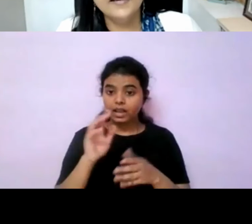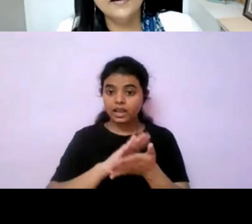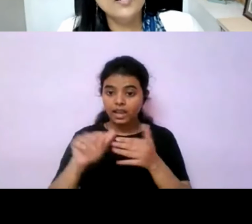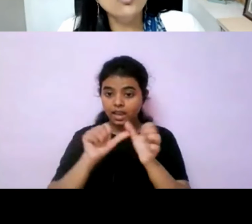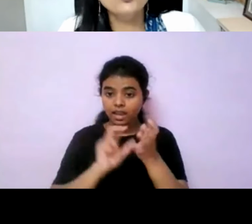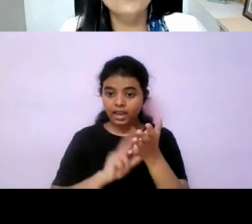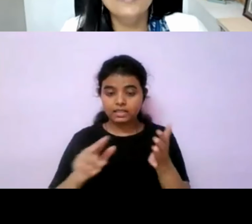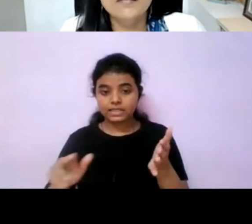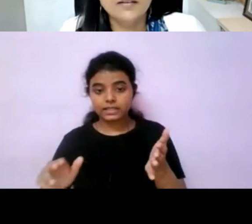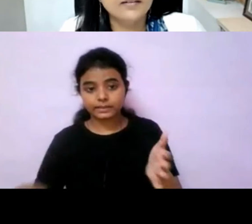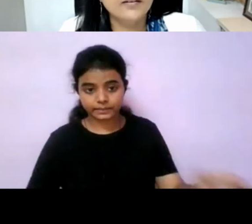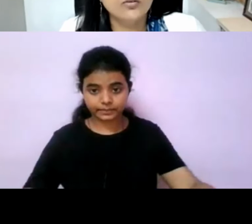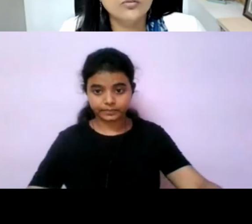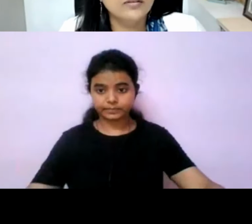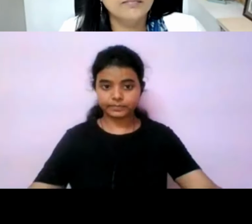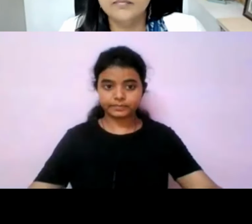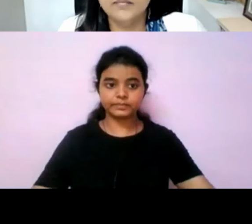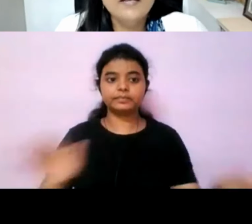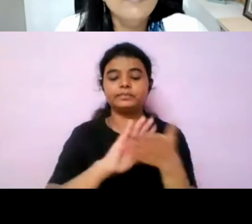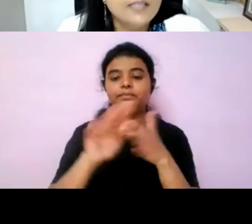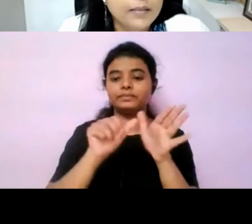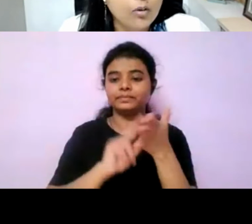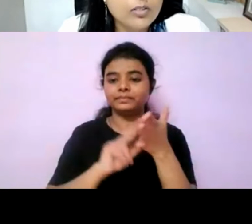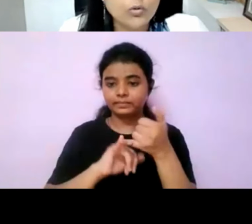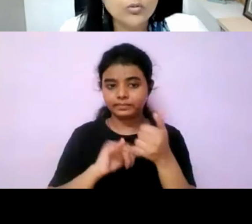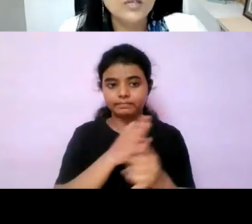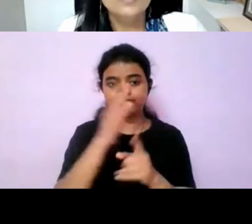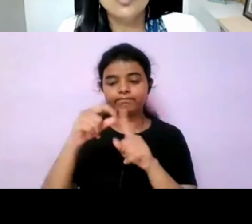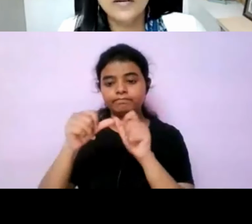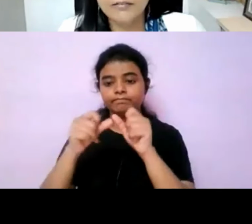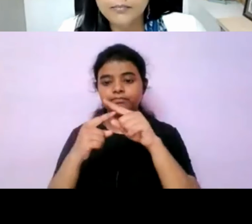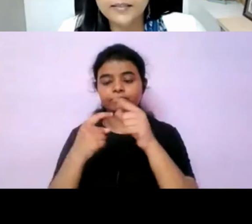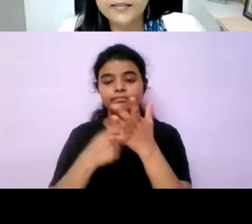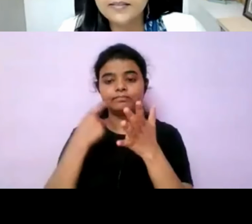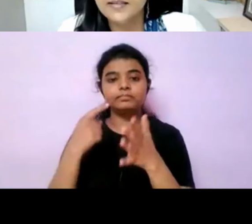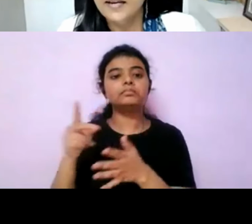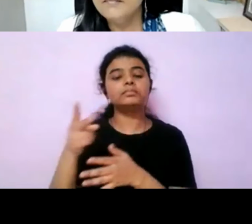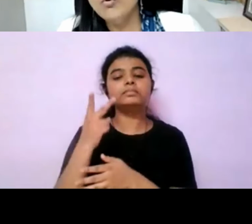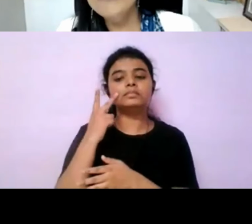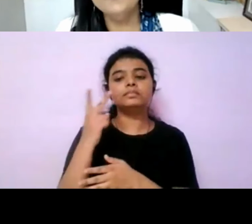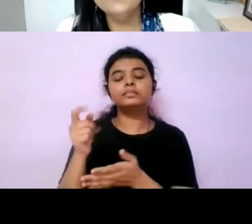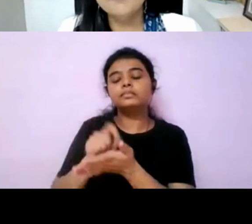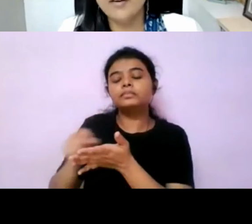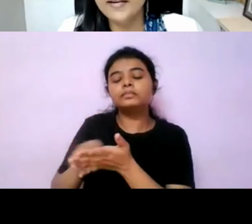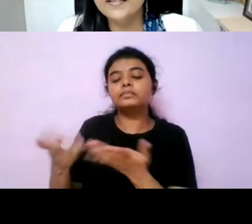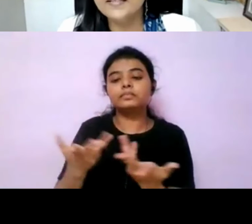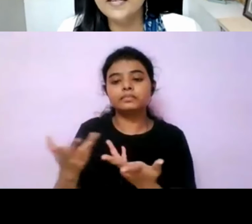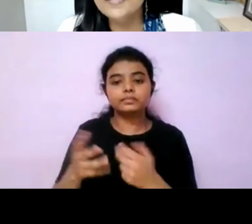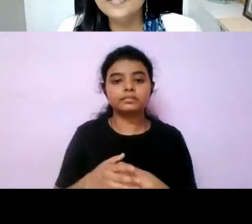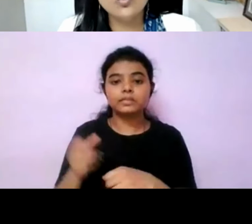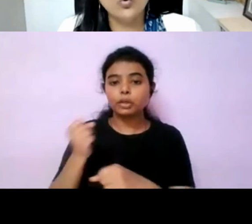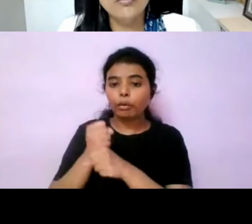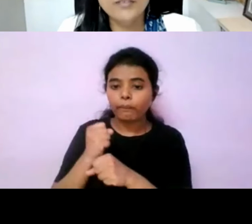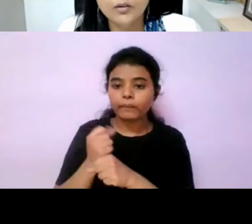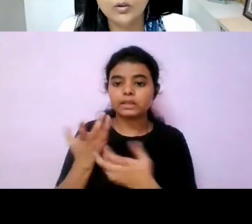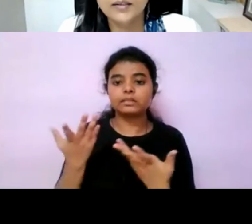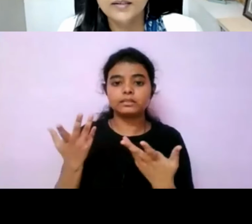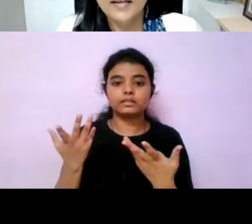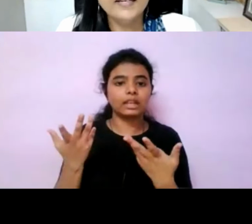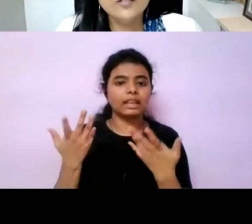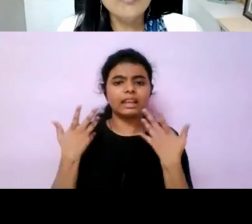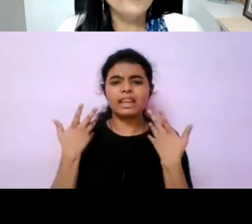that they are usually, invisible also to governments and movements find it easy to